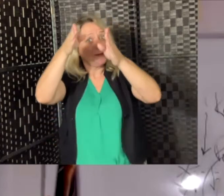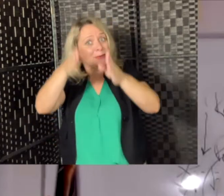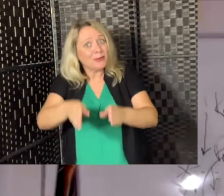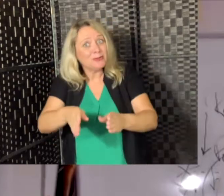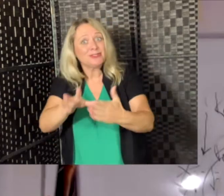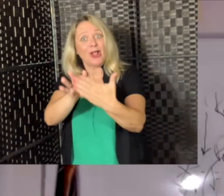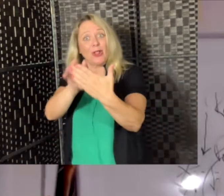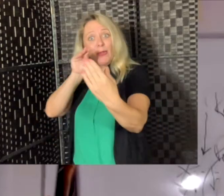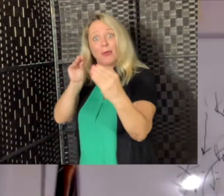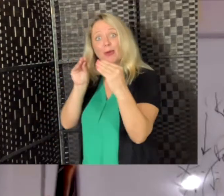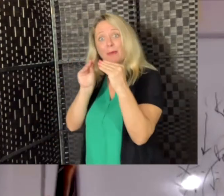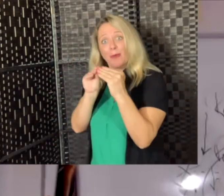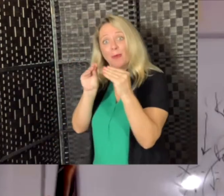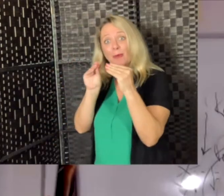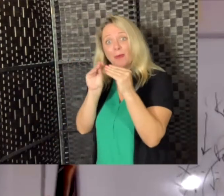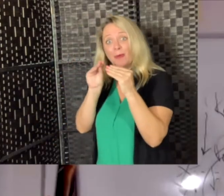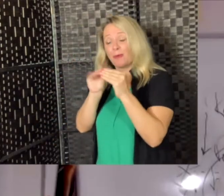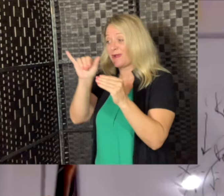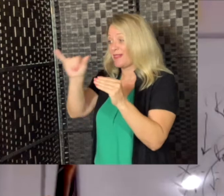thing.